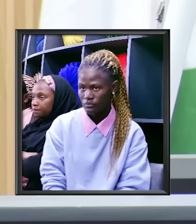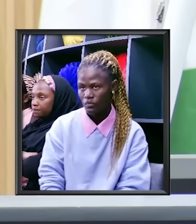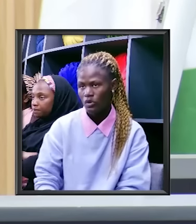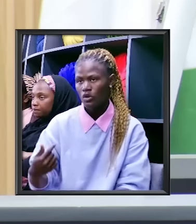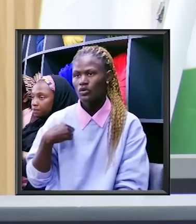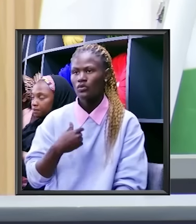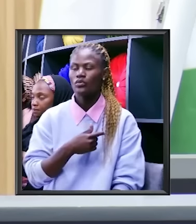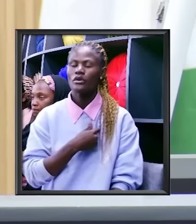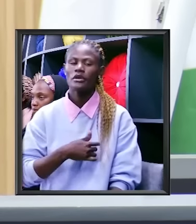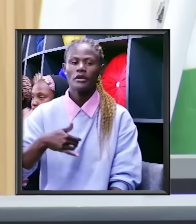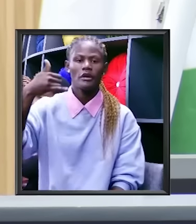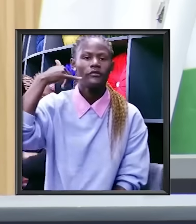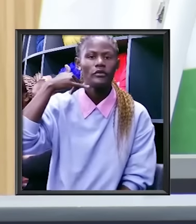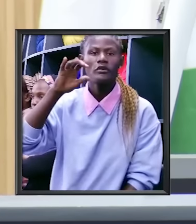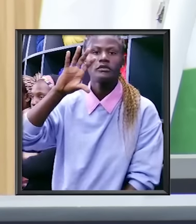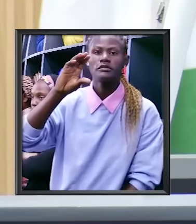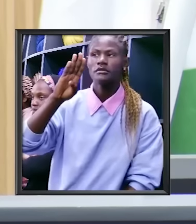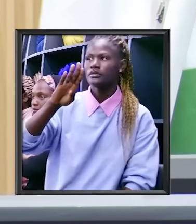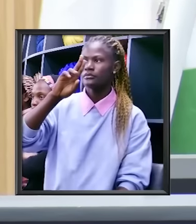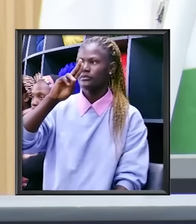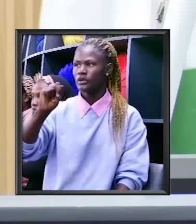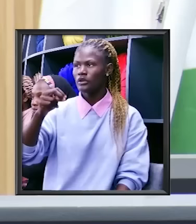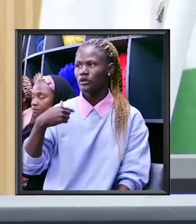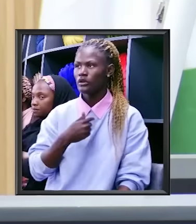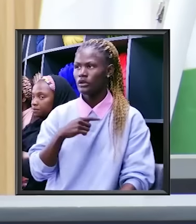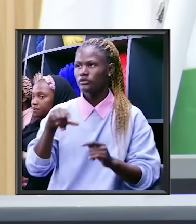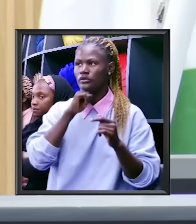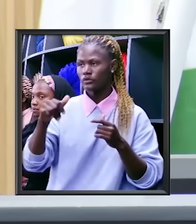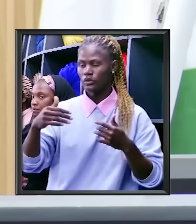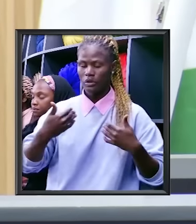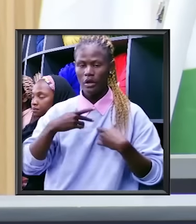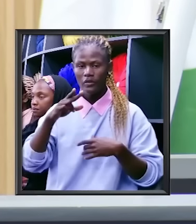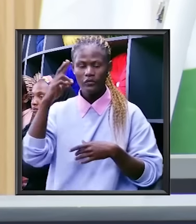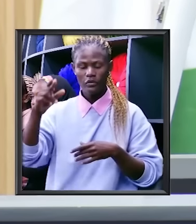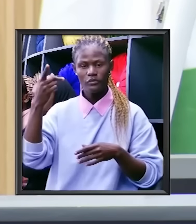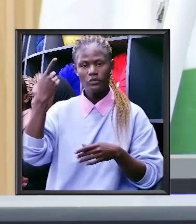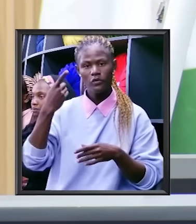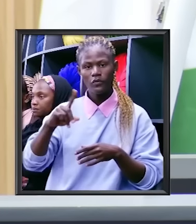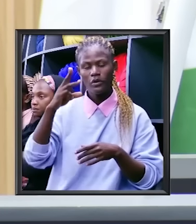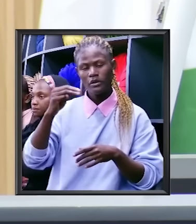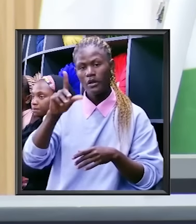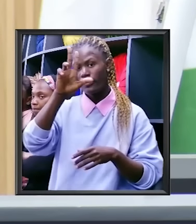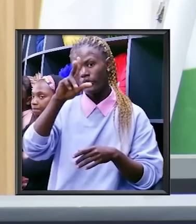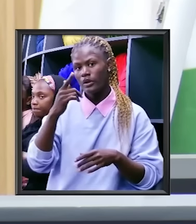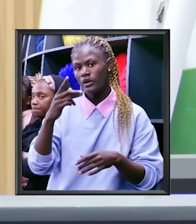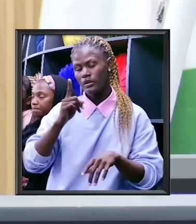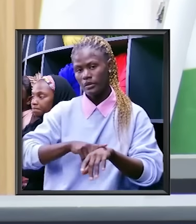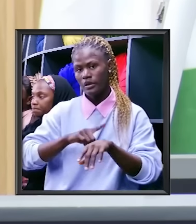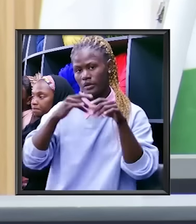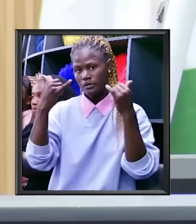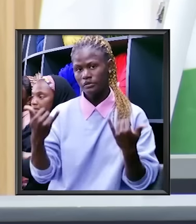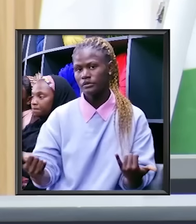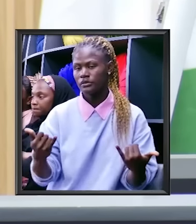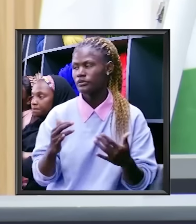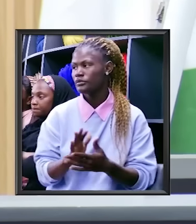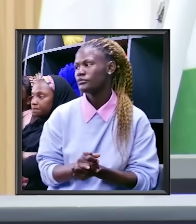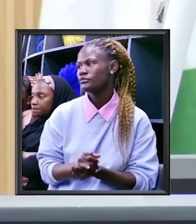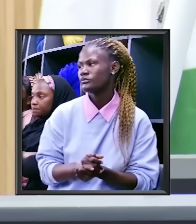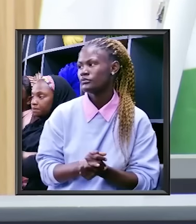we don't call CBN. We no get response from them 3 times now. We go still carry